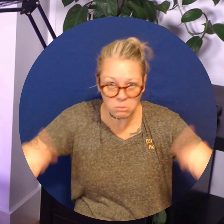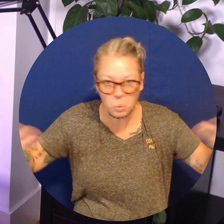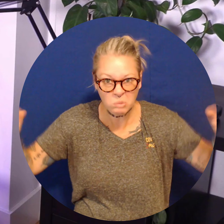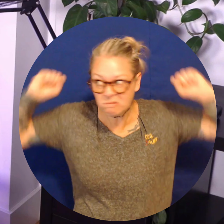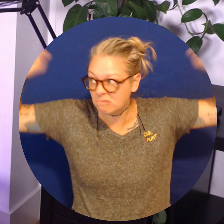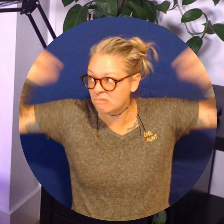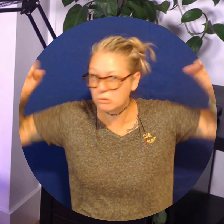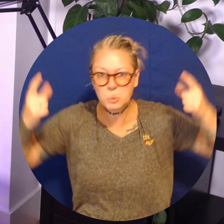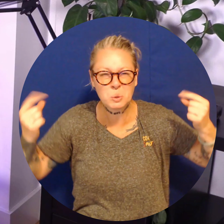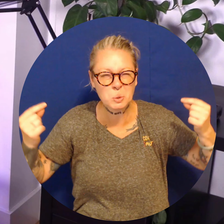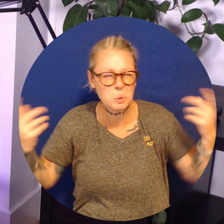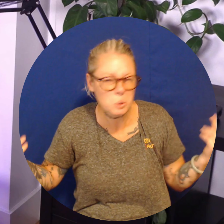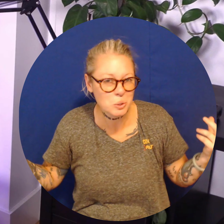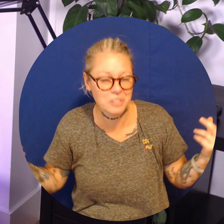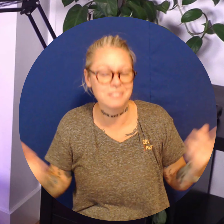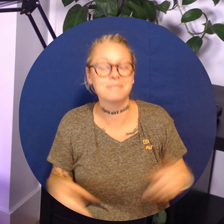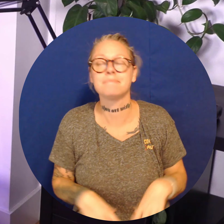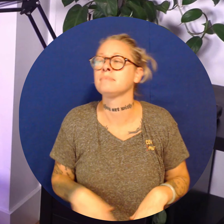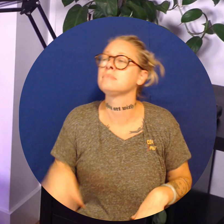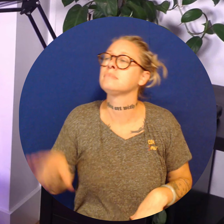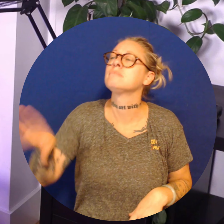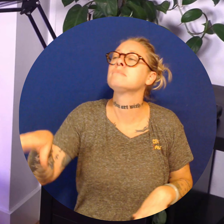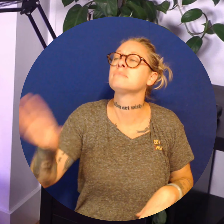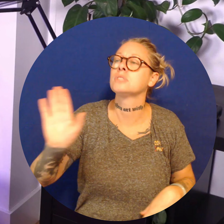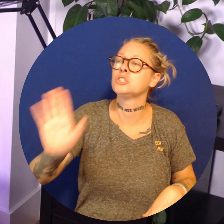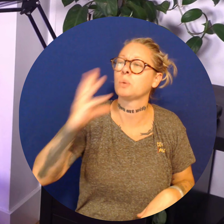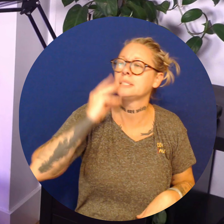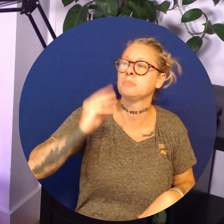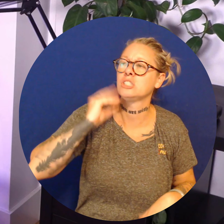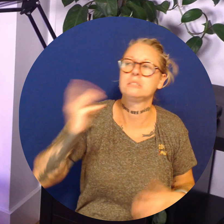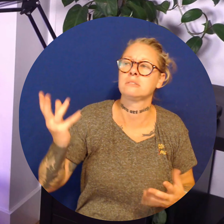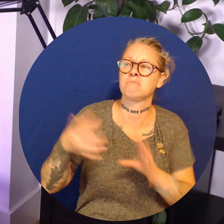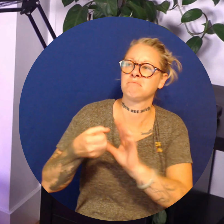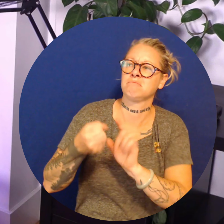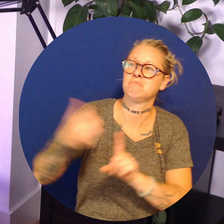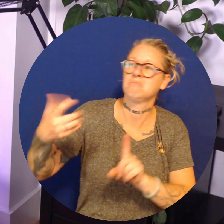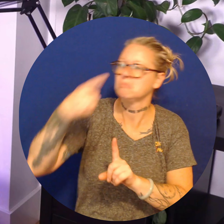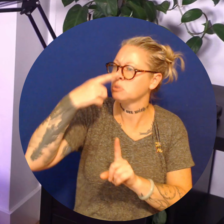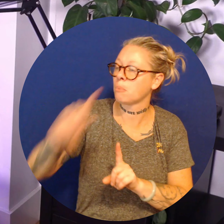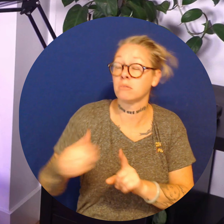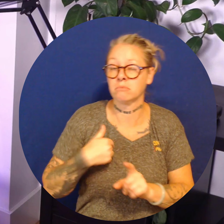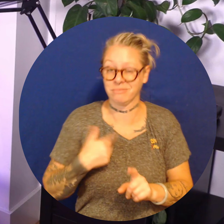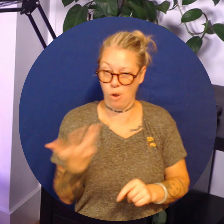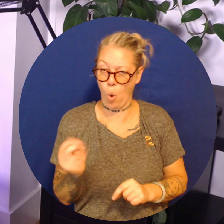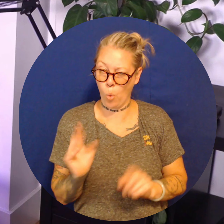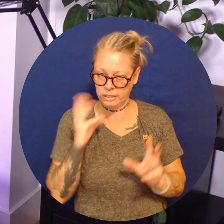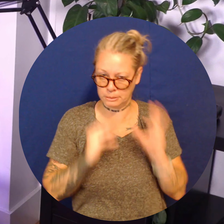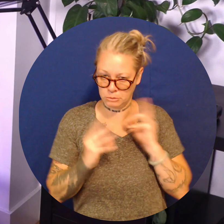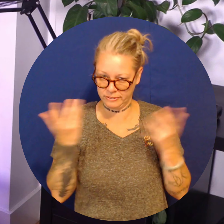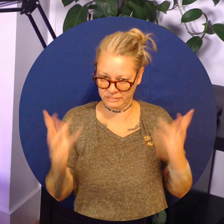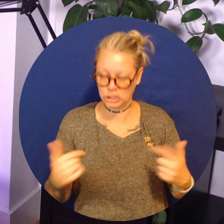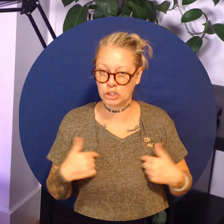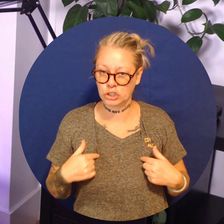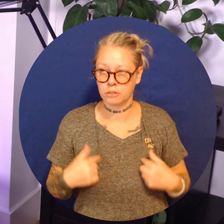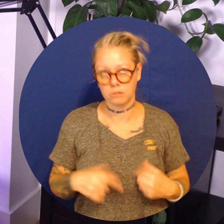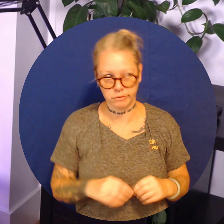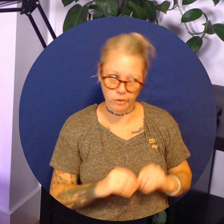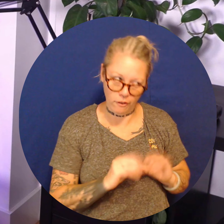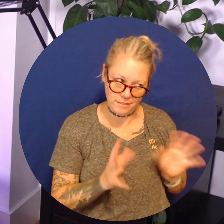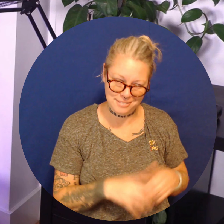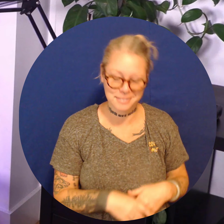some push-ups what are we doing with the shadow work so what has been your experience of shadow work i've done my own work